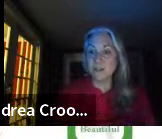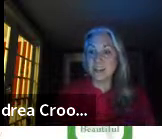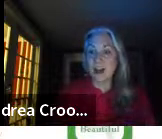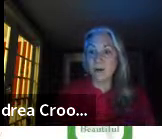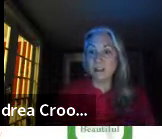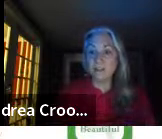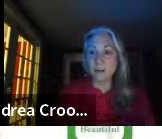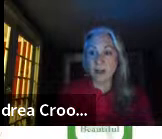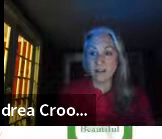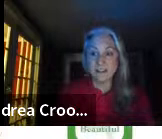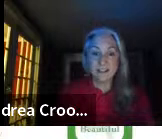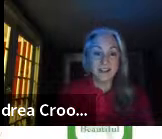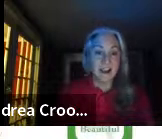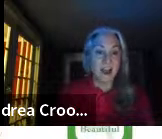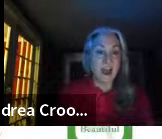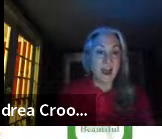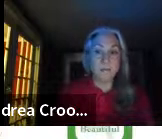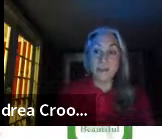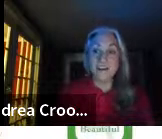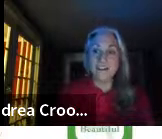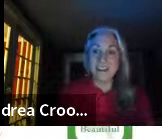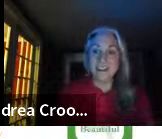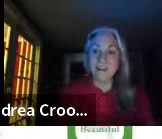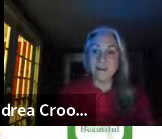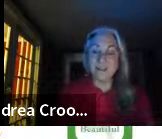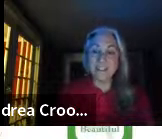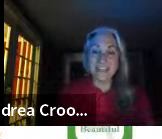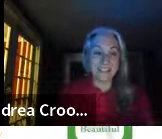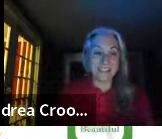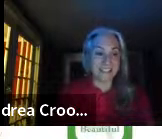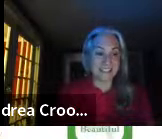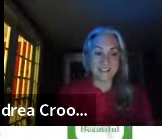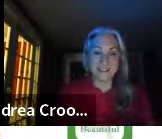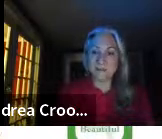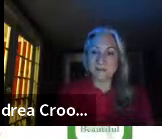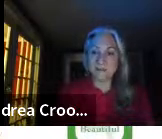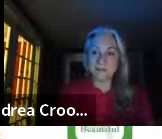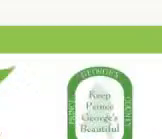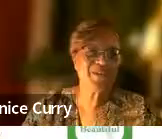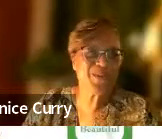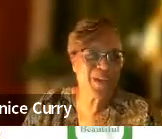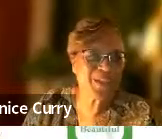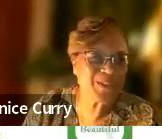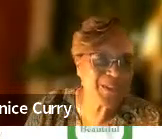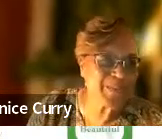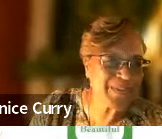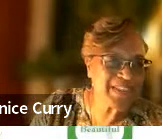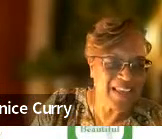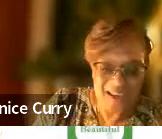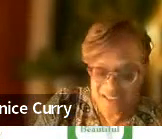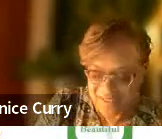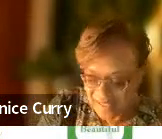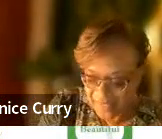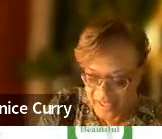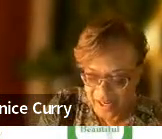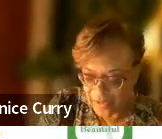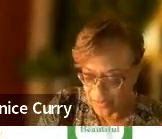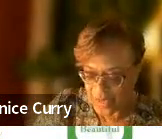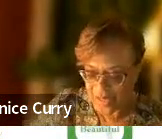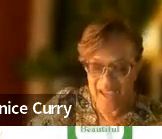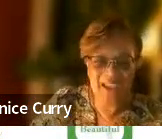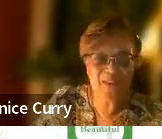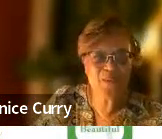enable those now as well. And I'll hand it over to Denise. Thank you, Director Crooms. Good